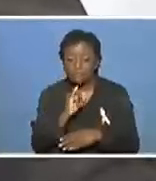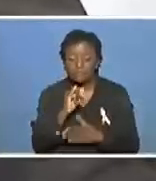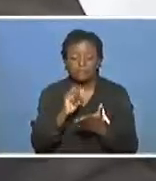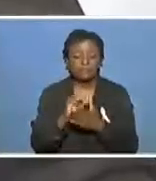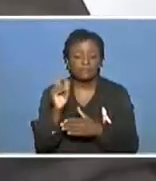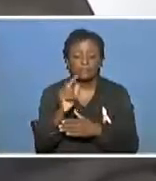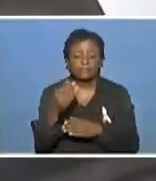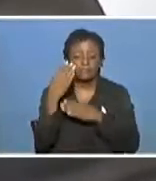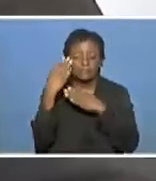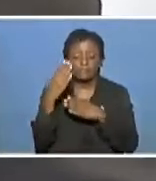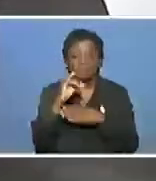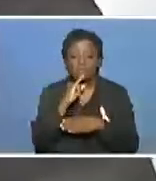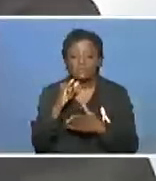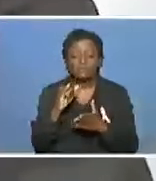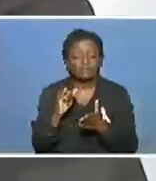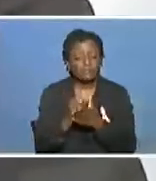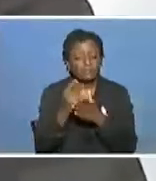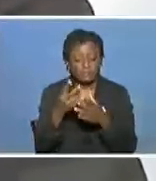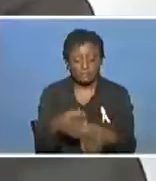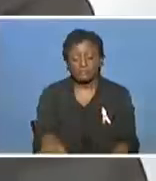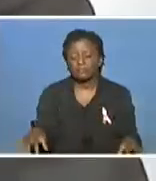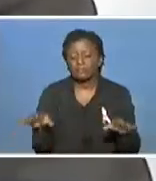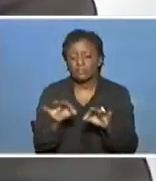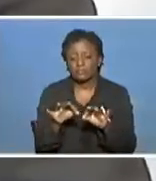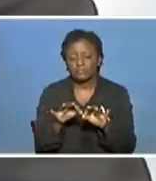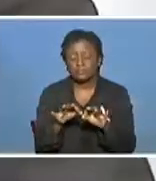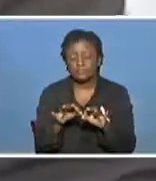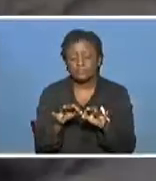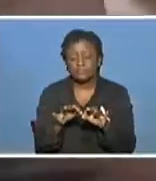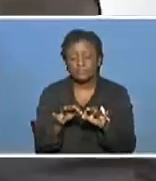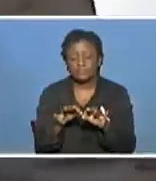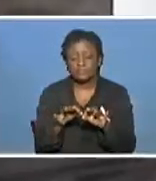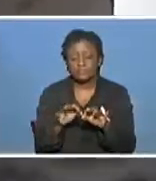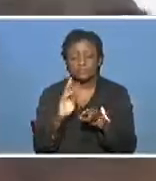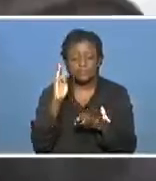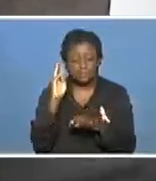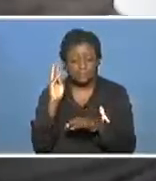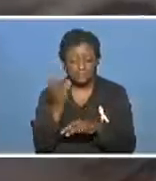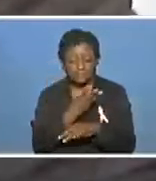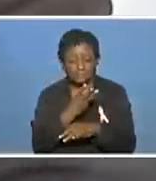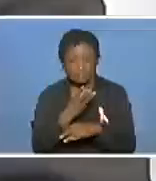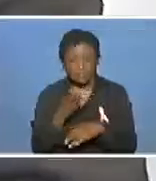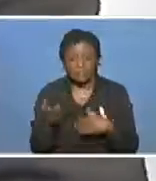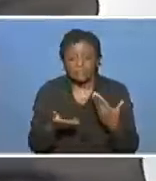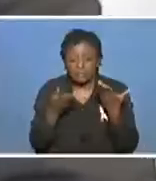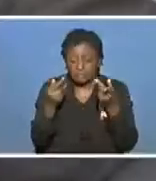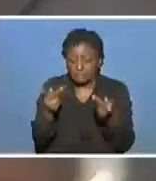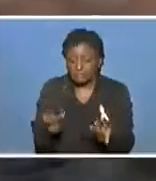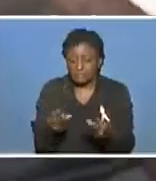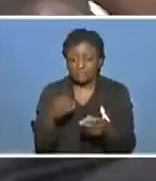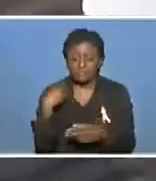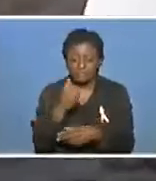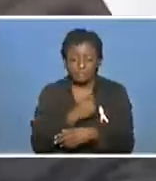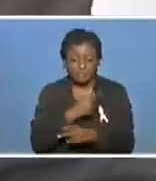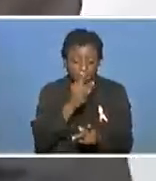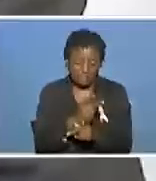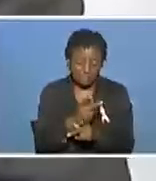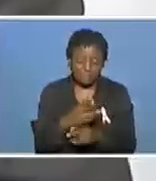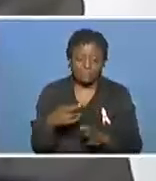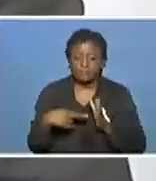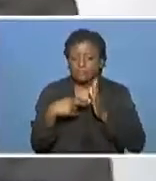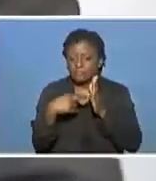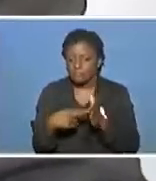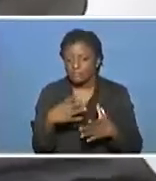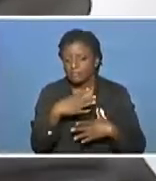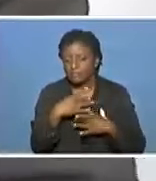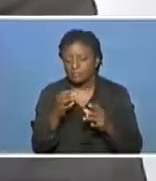is. And that's so important that we avail ourselves properly and represent the interests